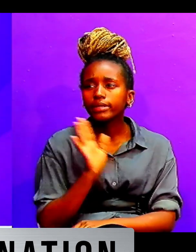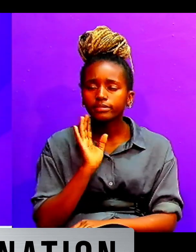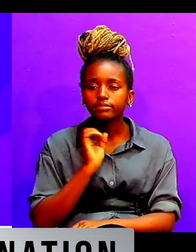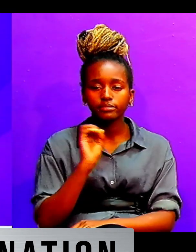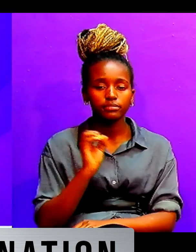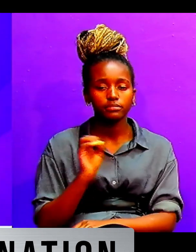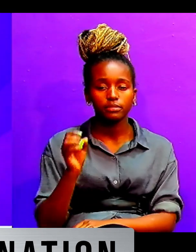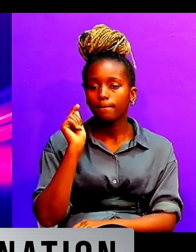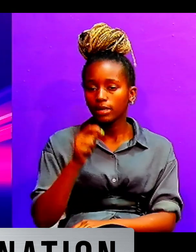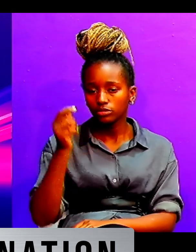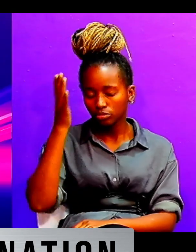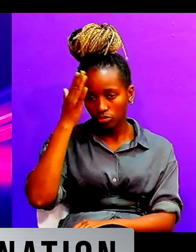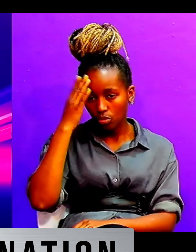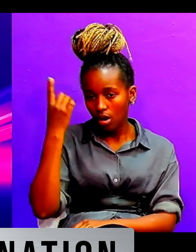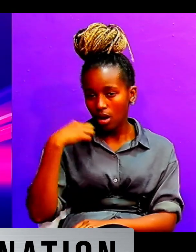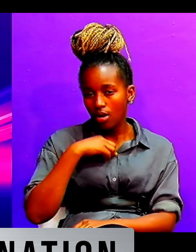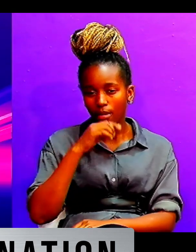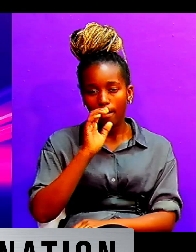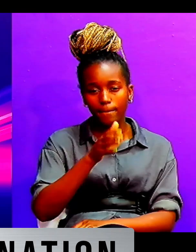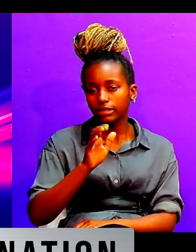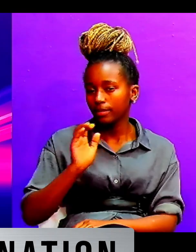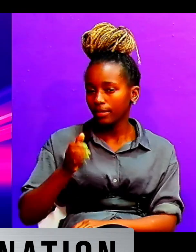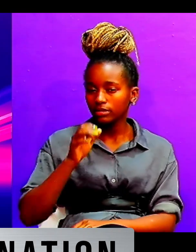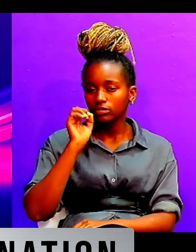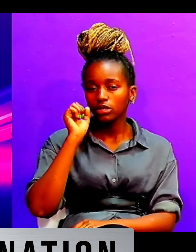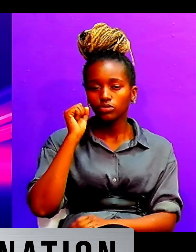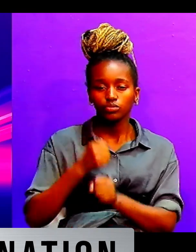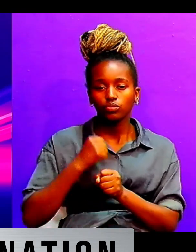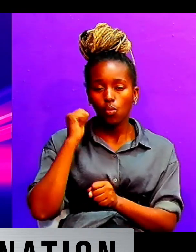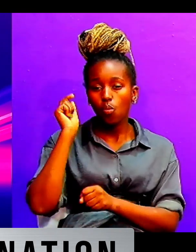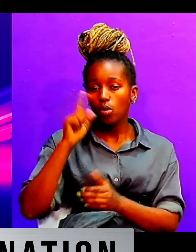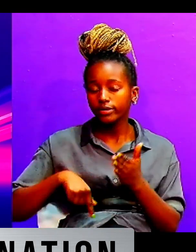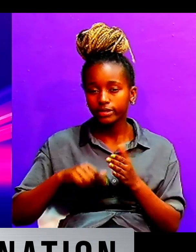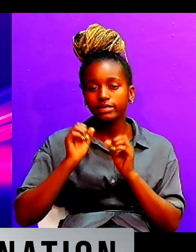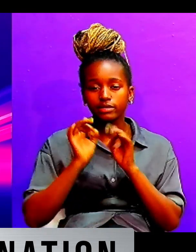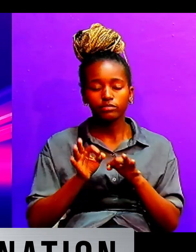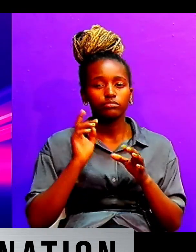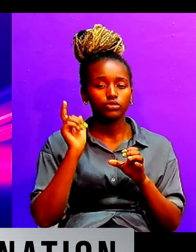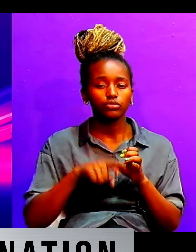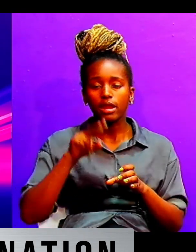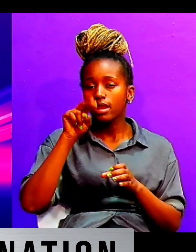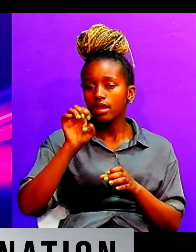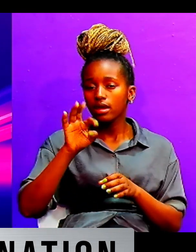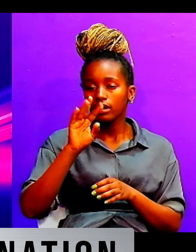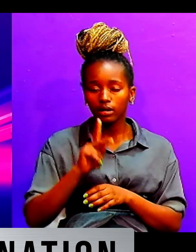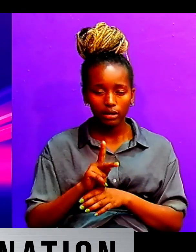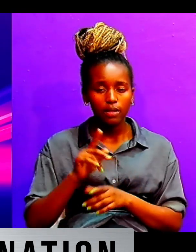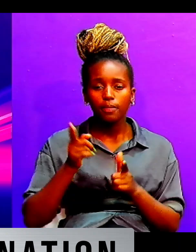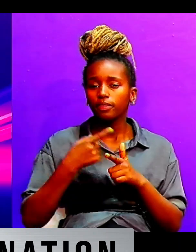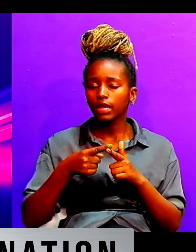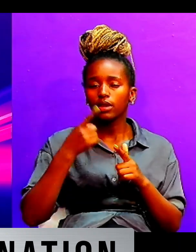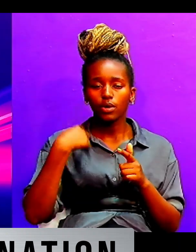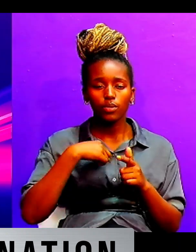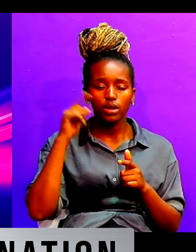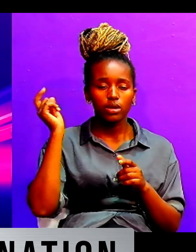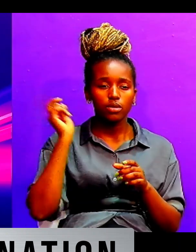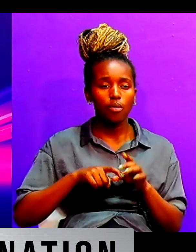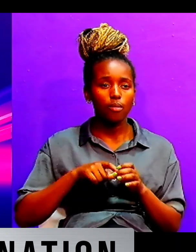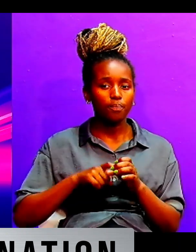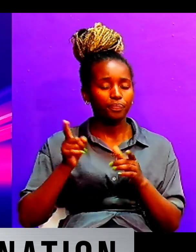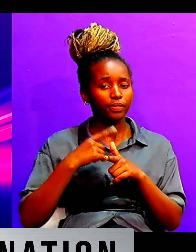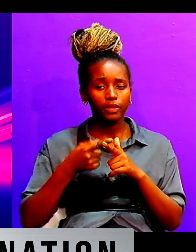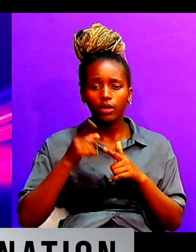our respective political parties as people with disabilities in the neck? We can advise the party to